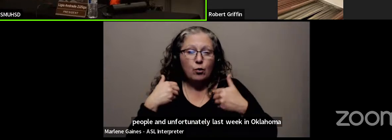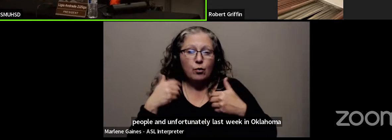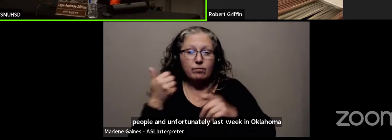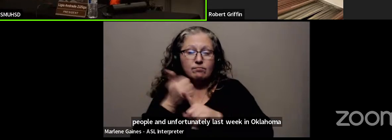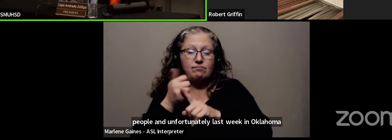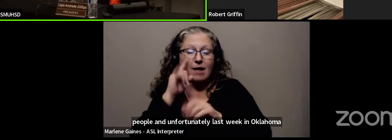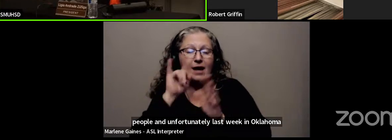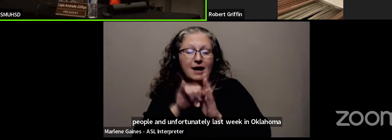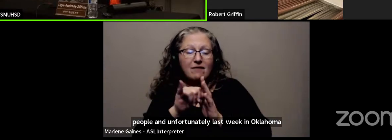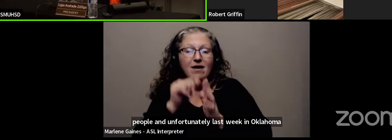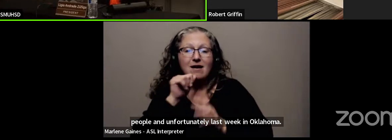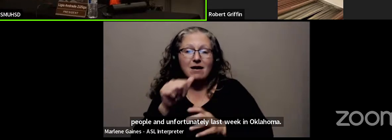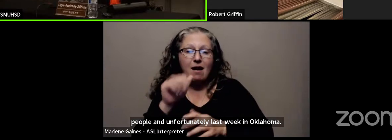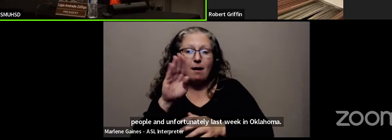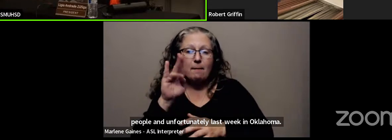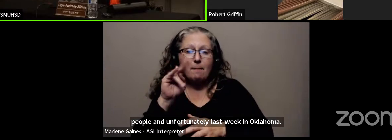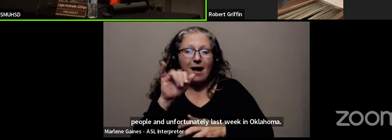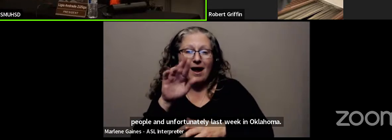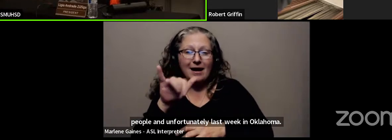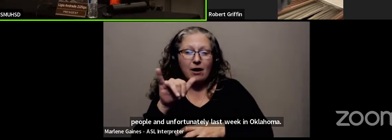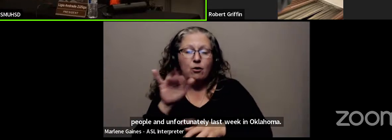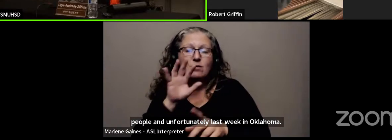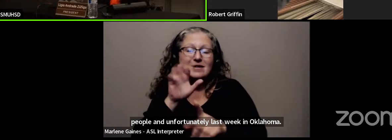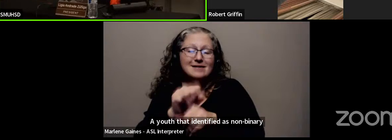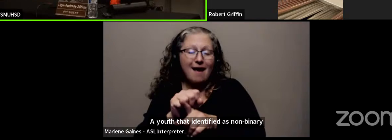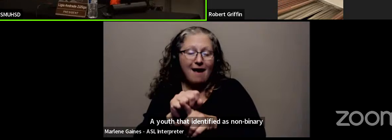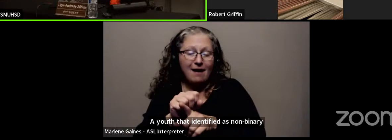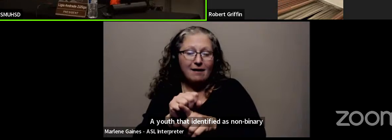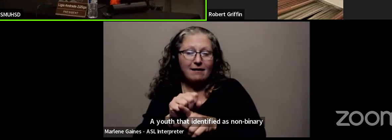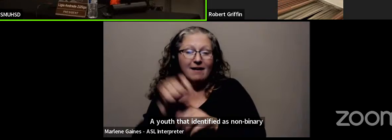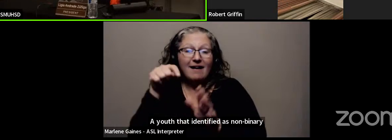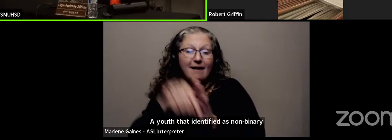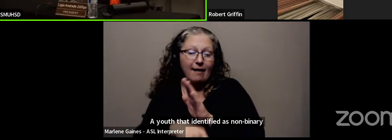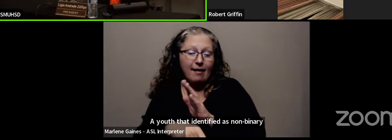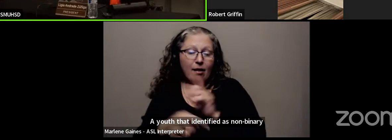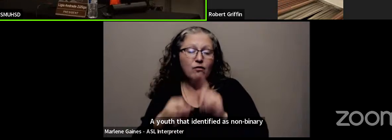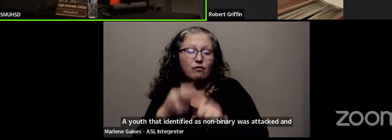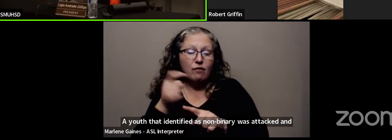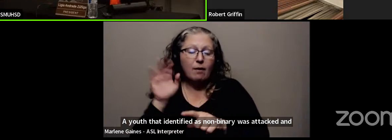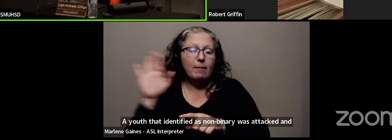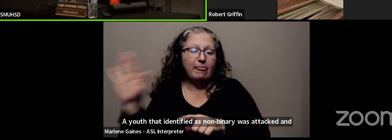as non-binary was attacked and killed by some of their